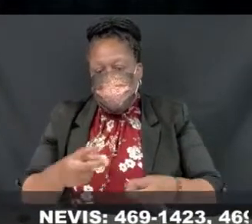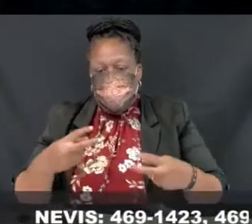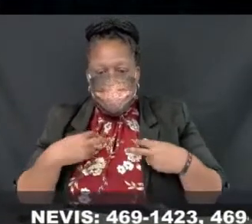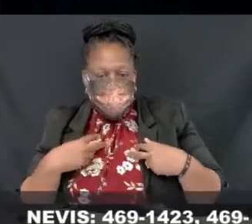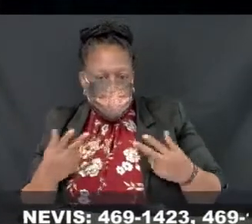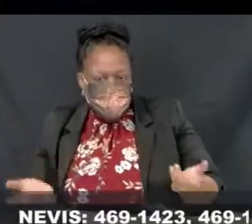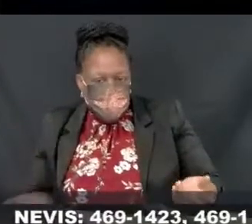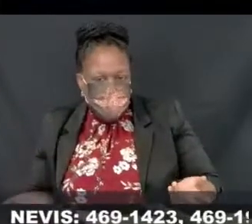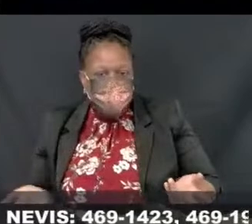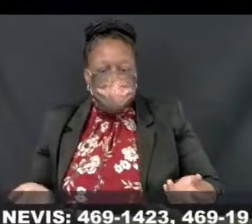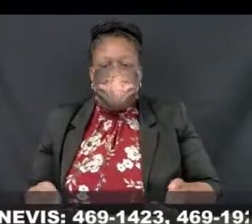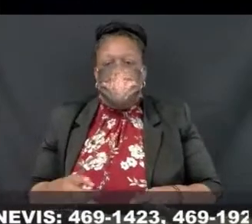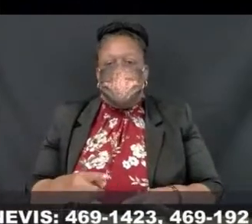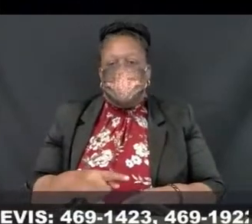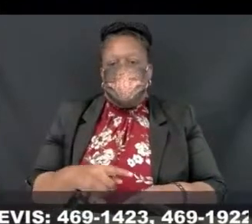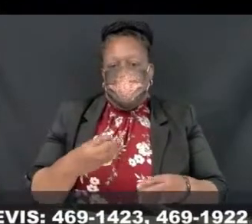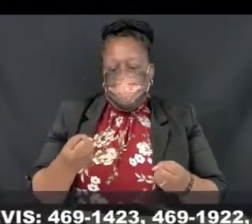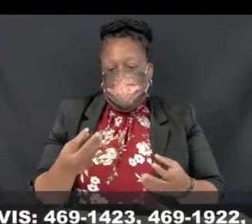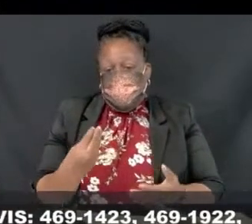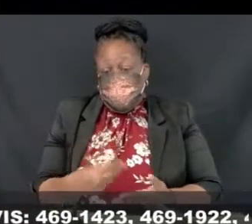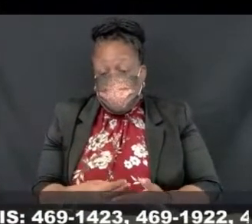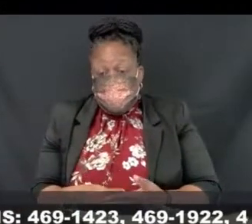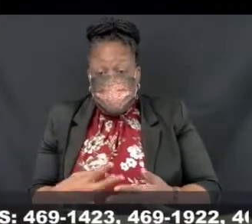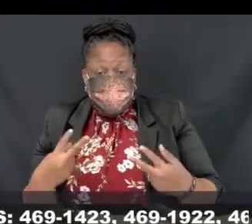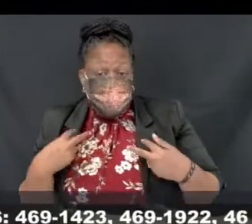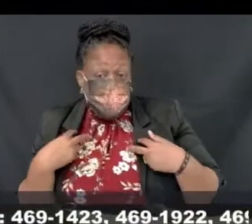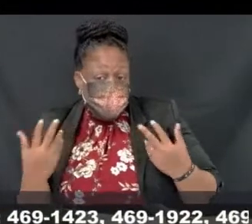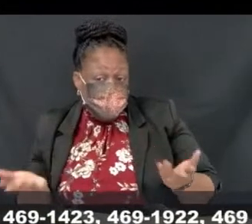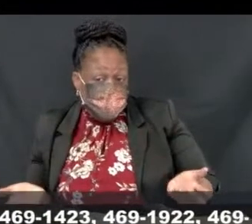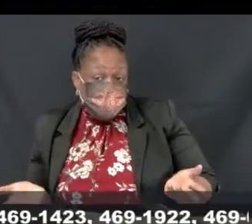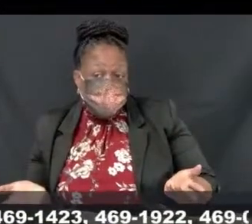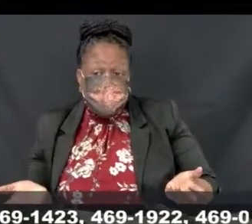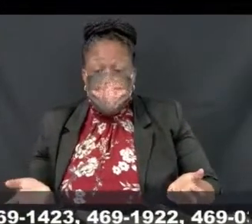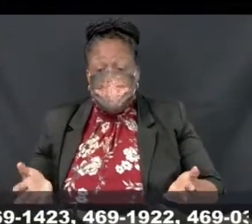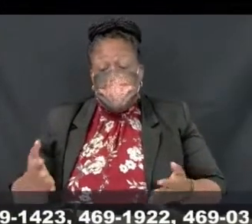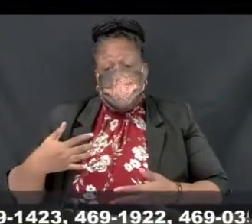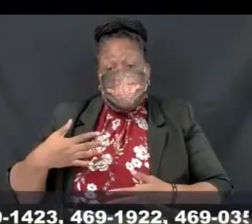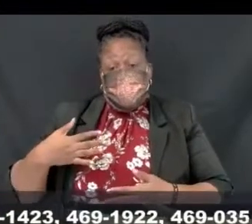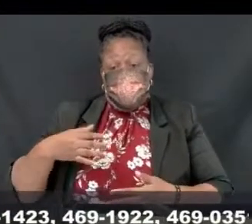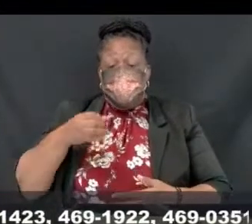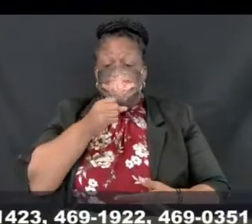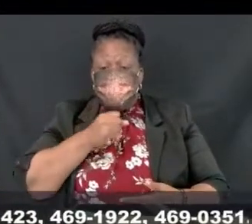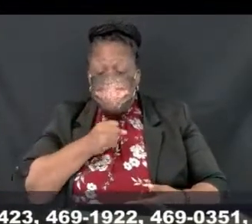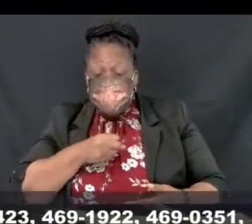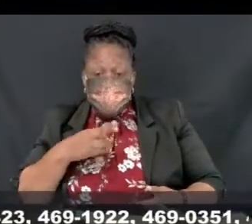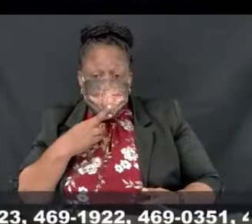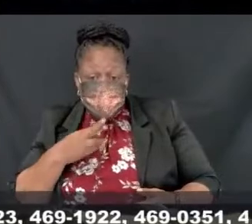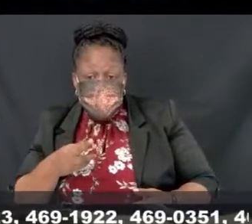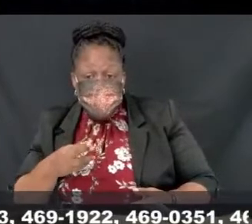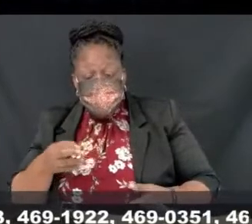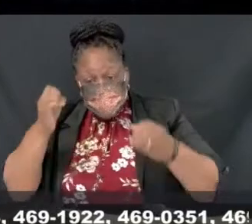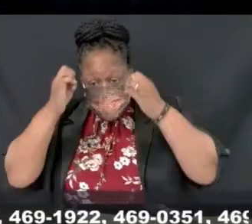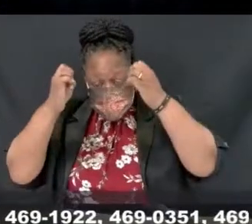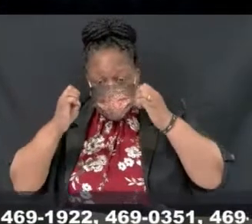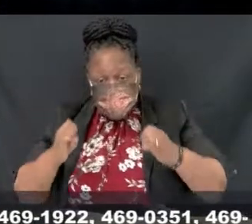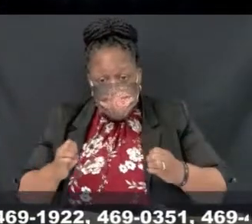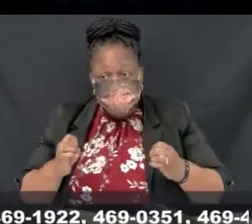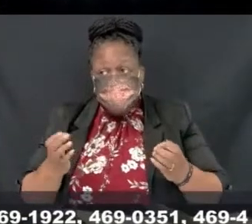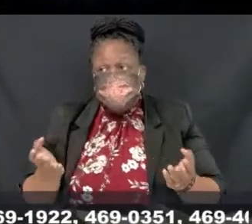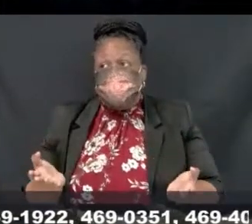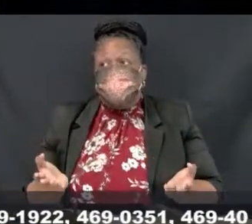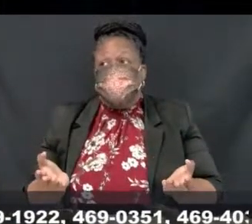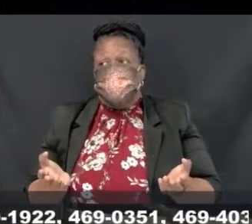information collected on such areas as housing, age, ethnicity, education and